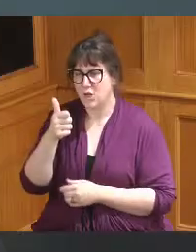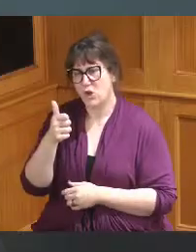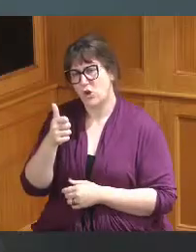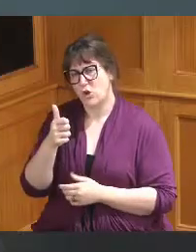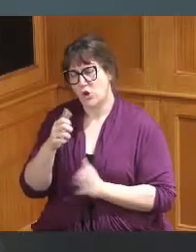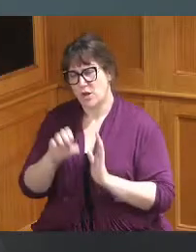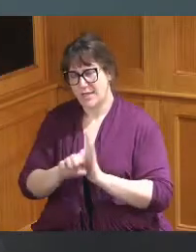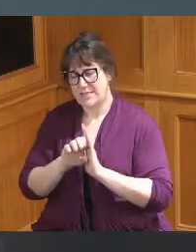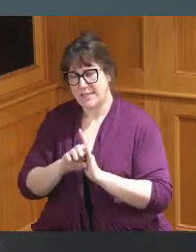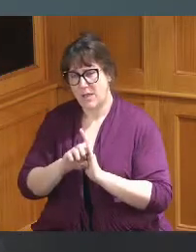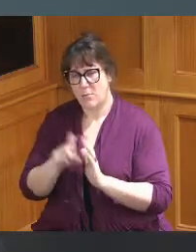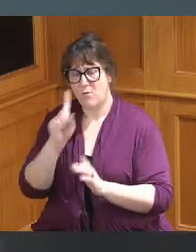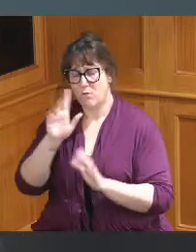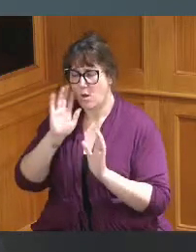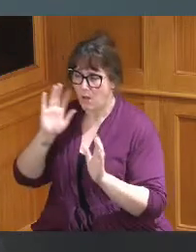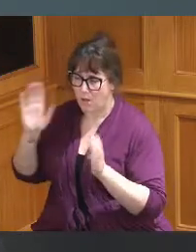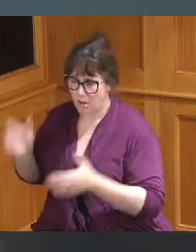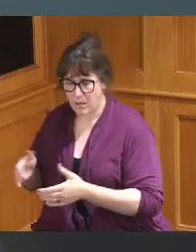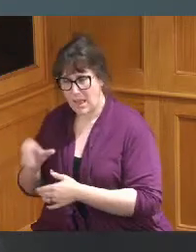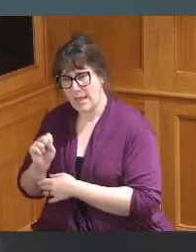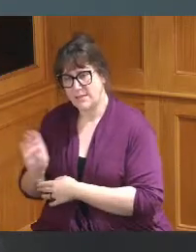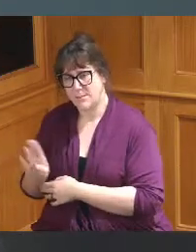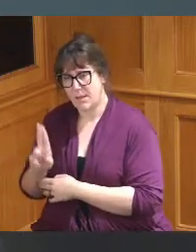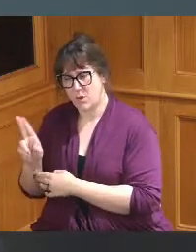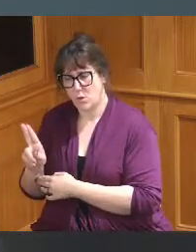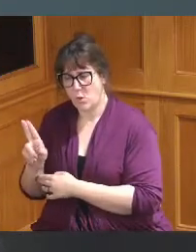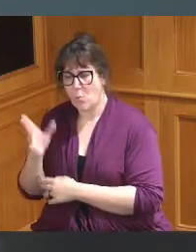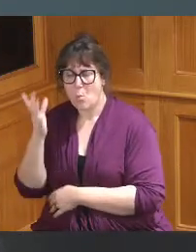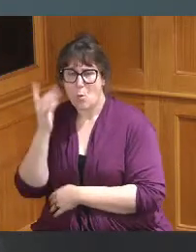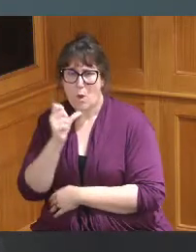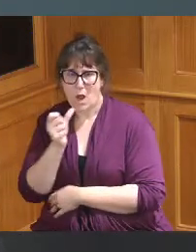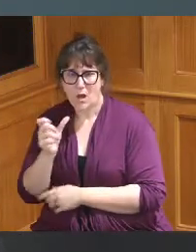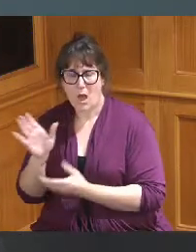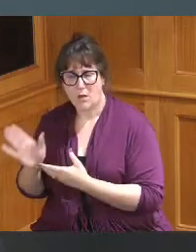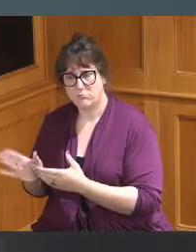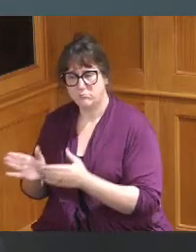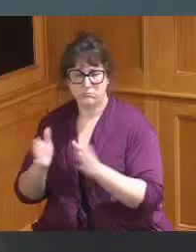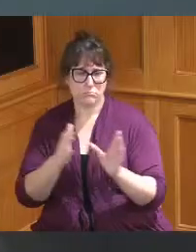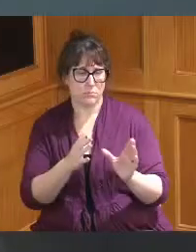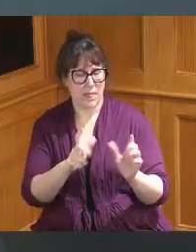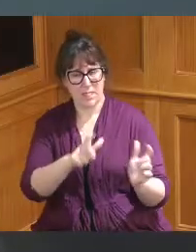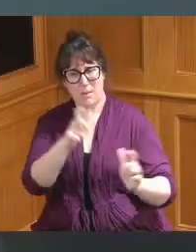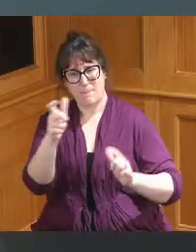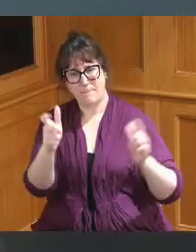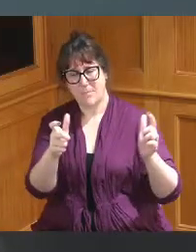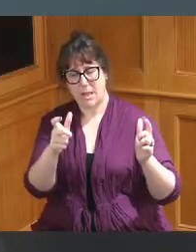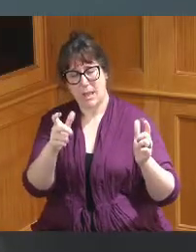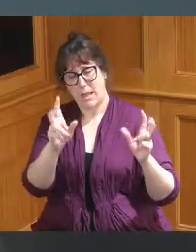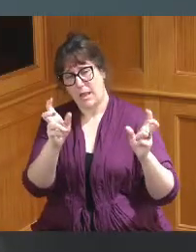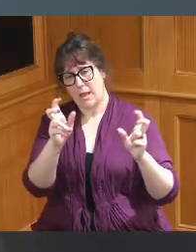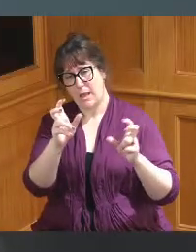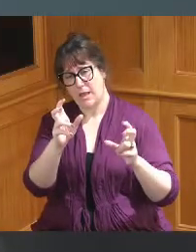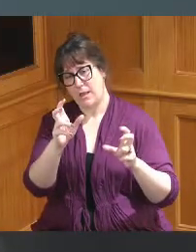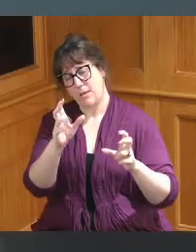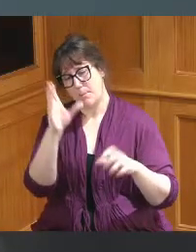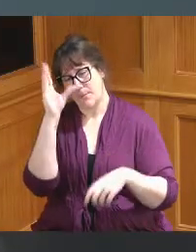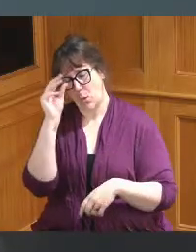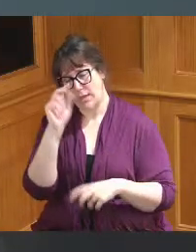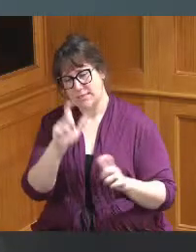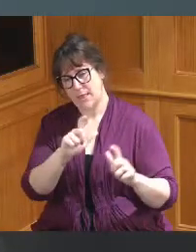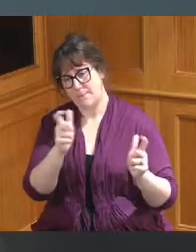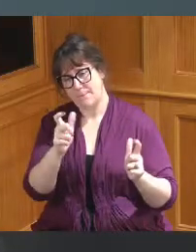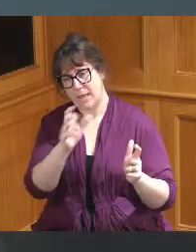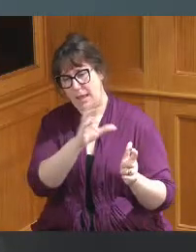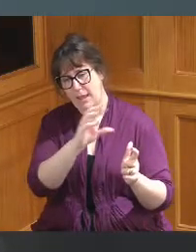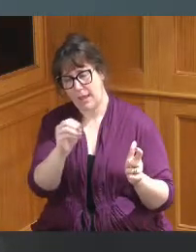and focus on SBUs, residential. Why don't we go after the big boys, the companies that are the